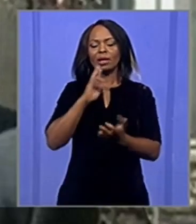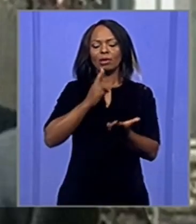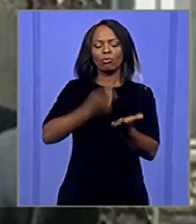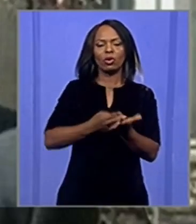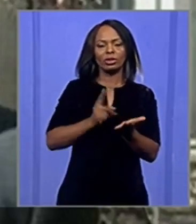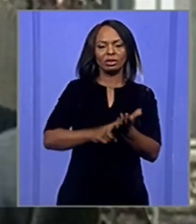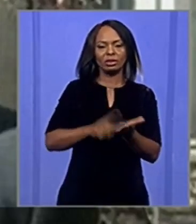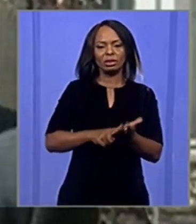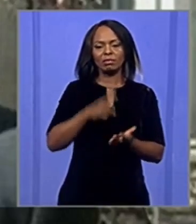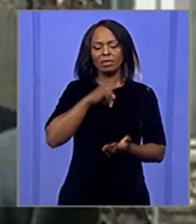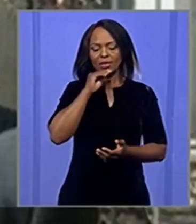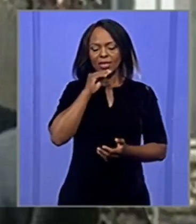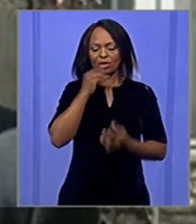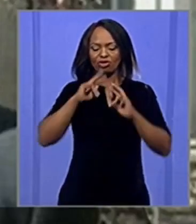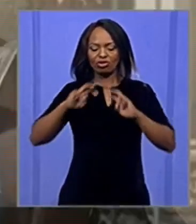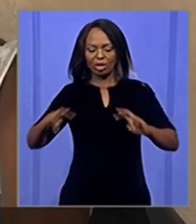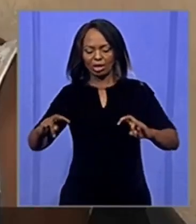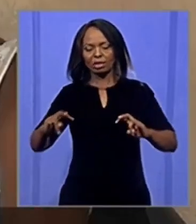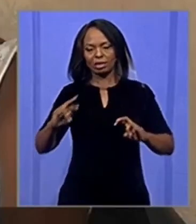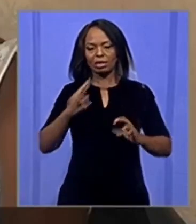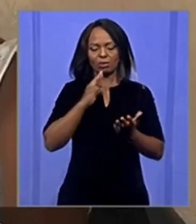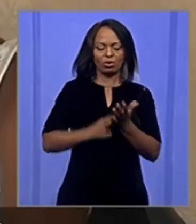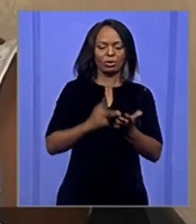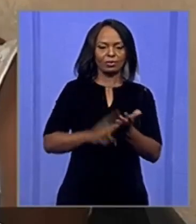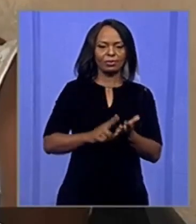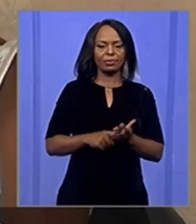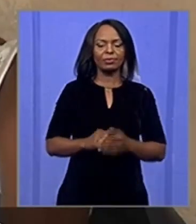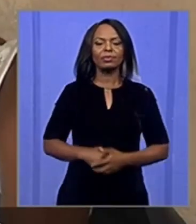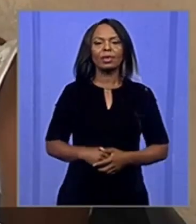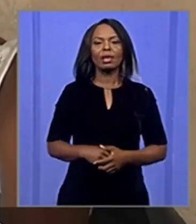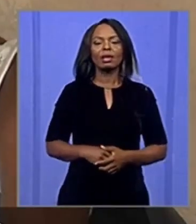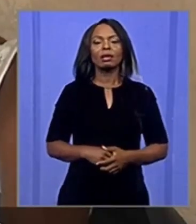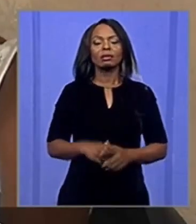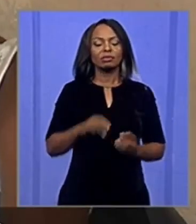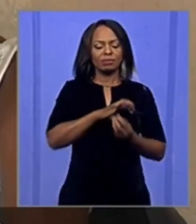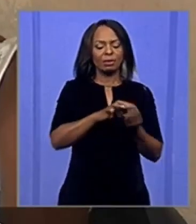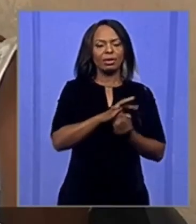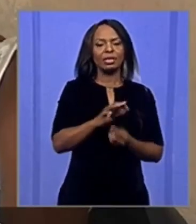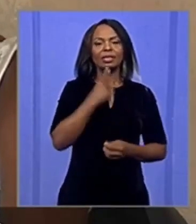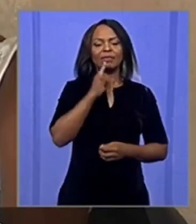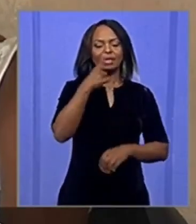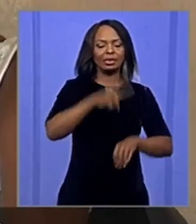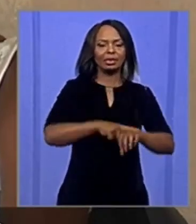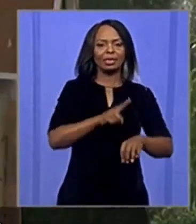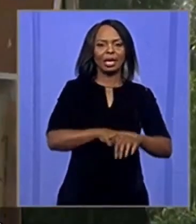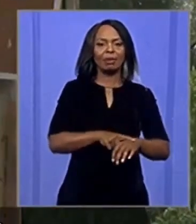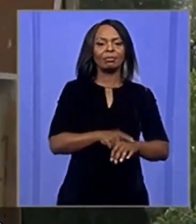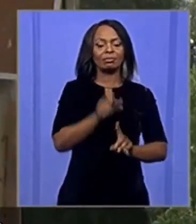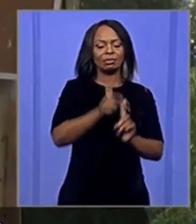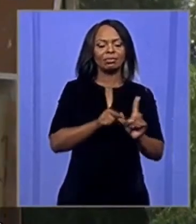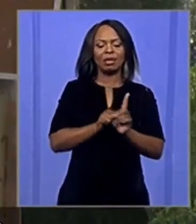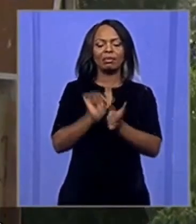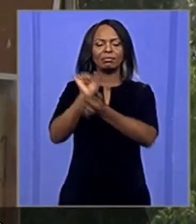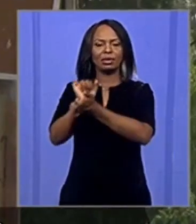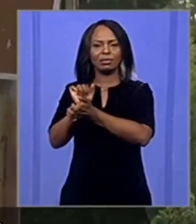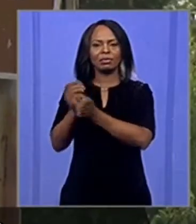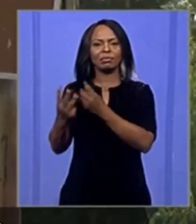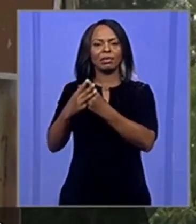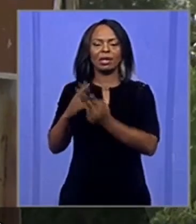ya dipatlisiso tsa bona. Lelapa leno le bolela gore e ne se lekgetlo lwa ntlha Hendricks a tshwarwa. Ba dumela